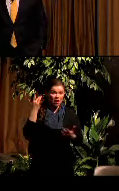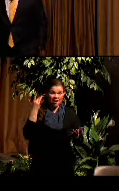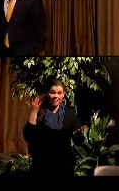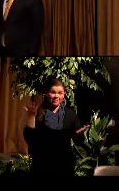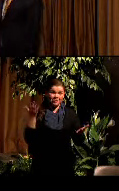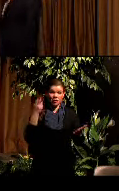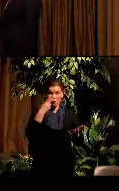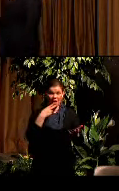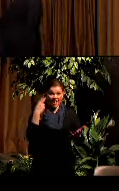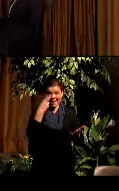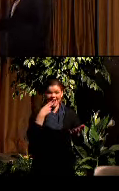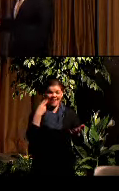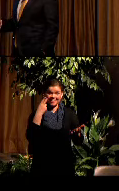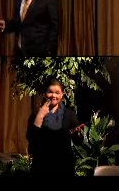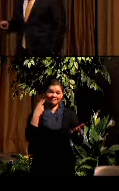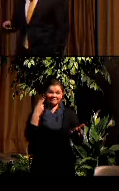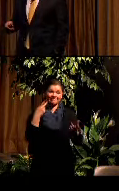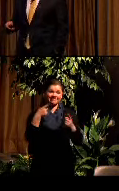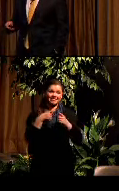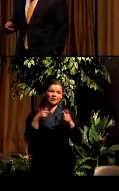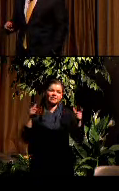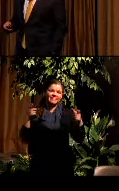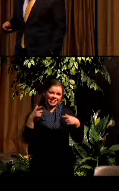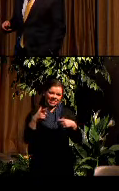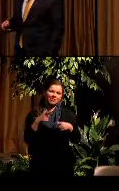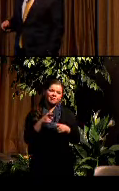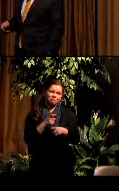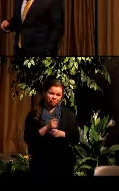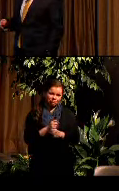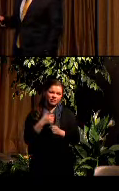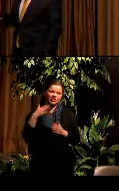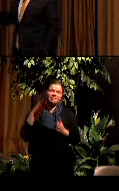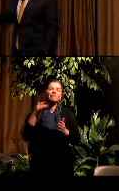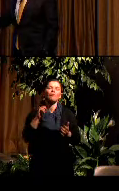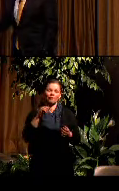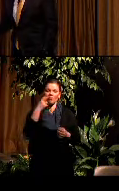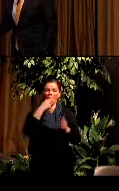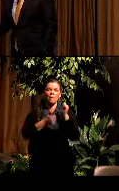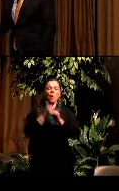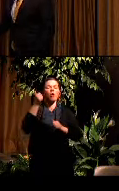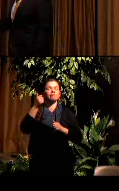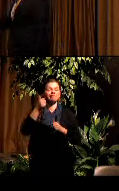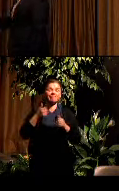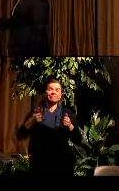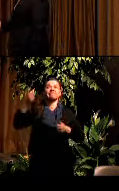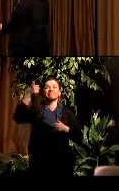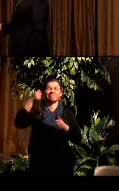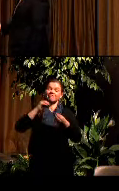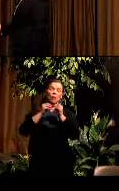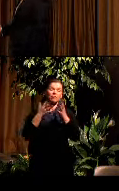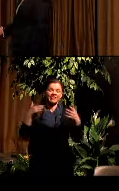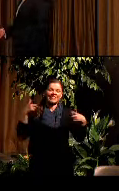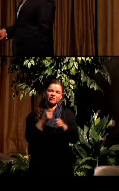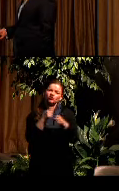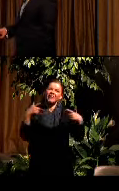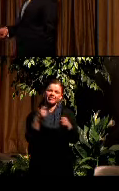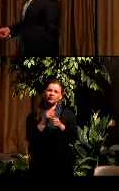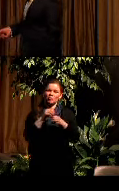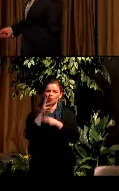we consider the extinction capital of the world. We're seeing extinctions in our own lifetimes. We've seen several